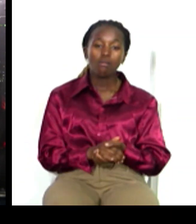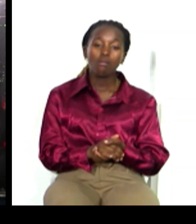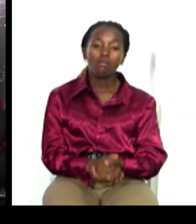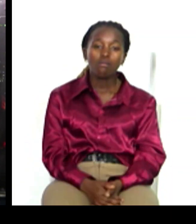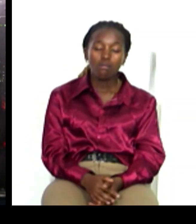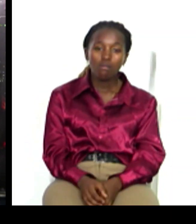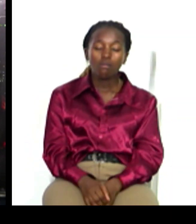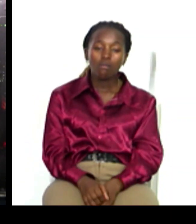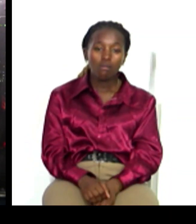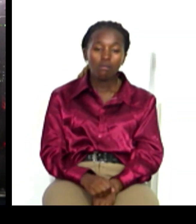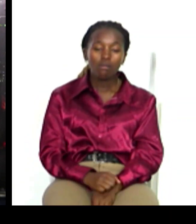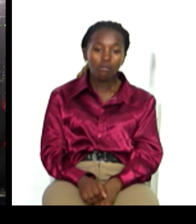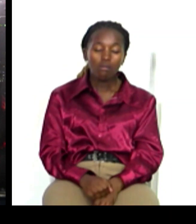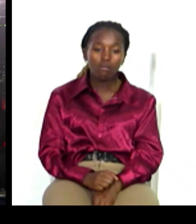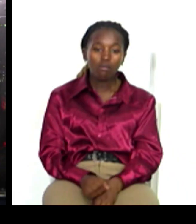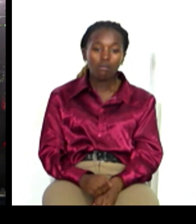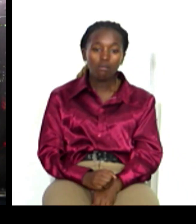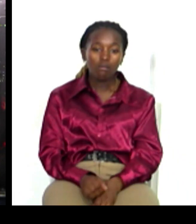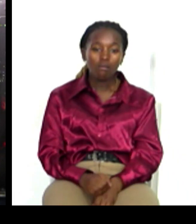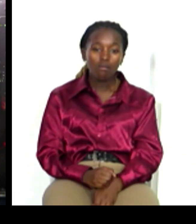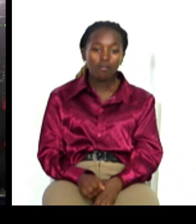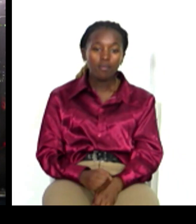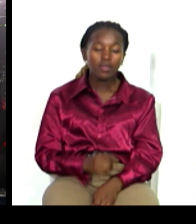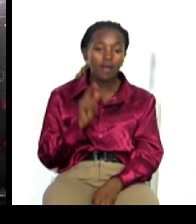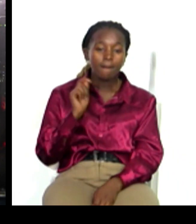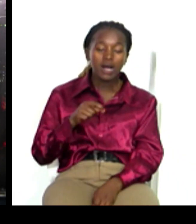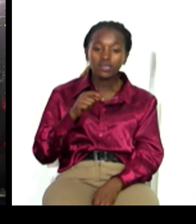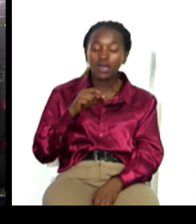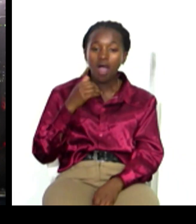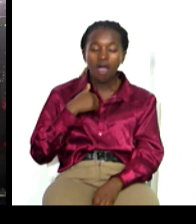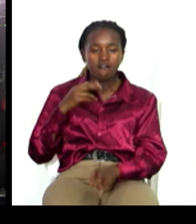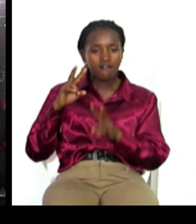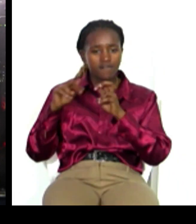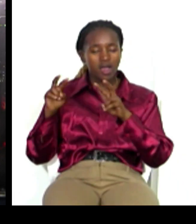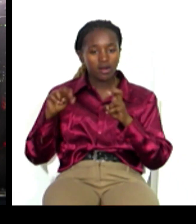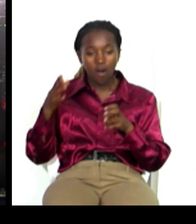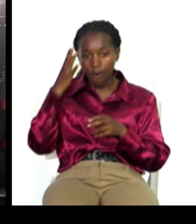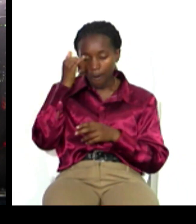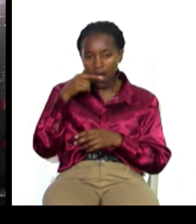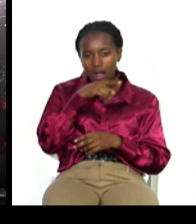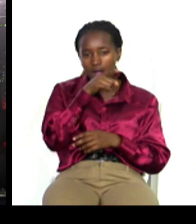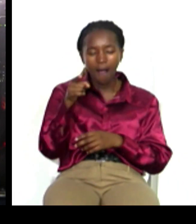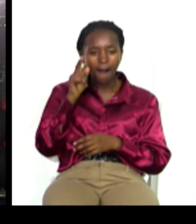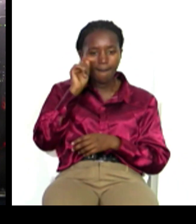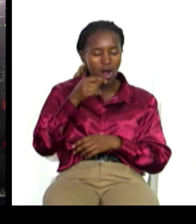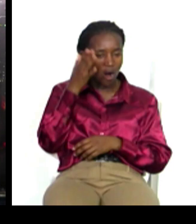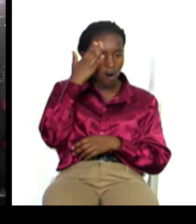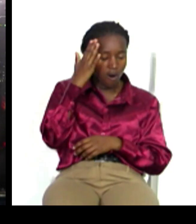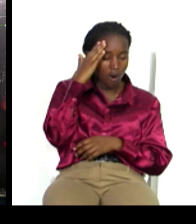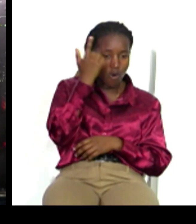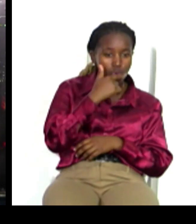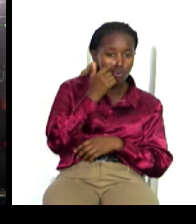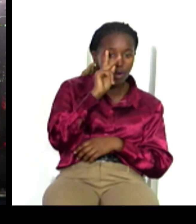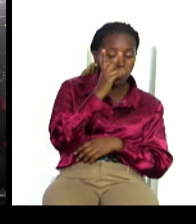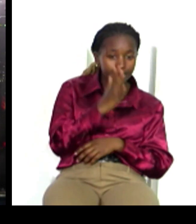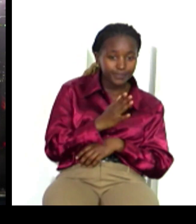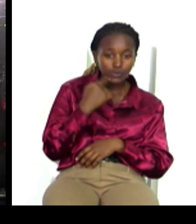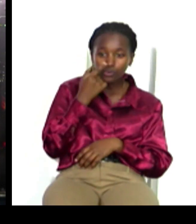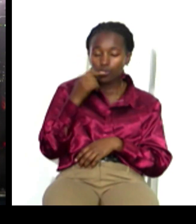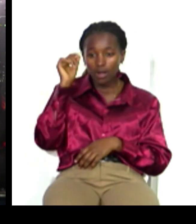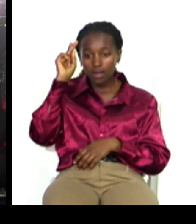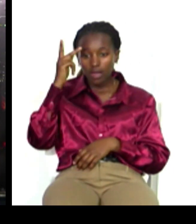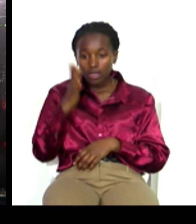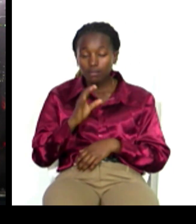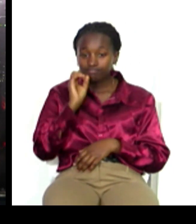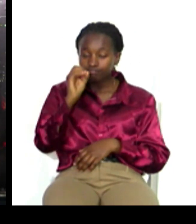that infiltration. That's how they came up with the vetting. Yeah. Because they couldn't determine exactly who was the real Kenyan. True.